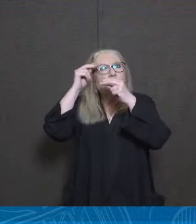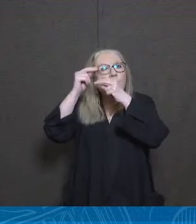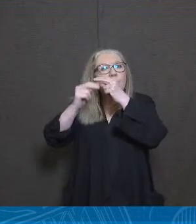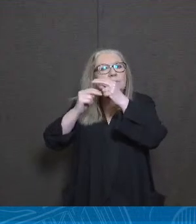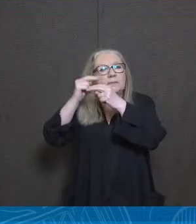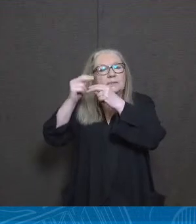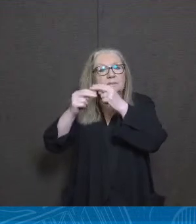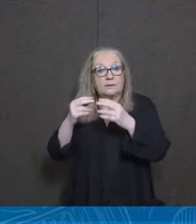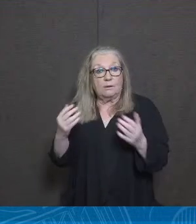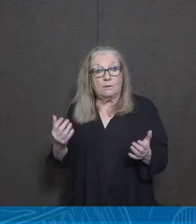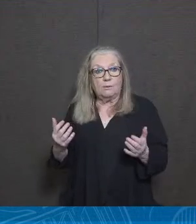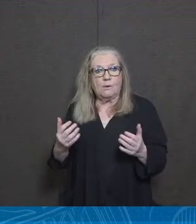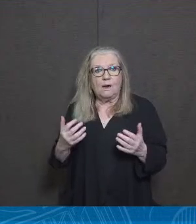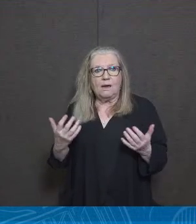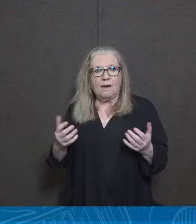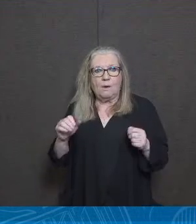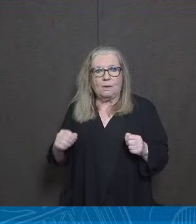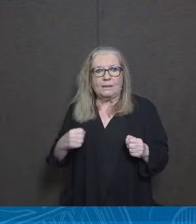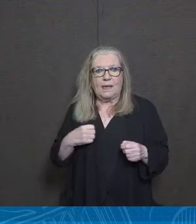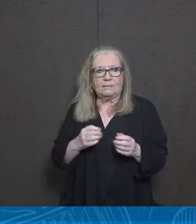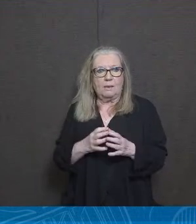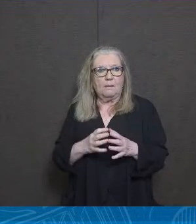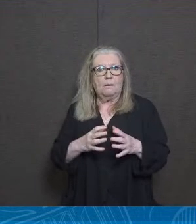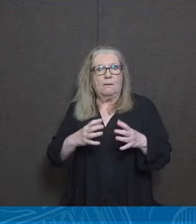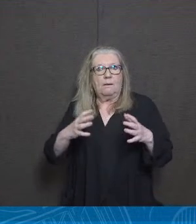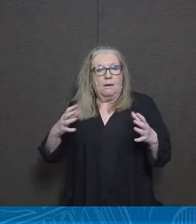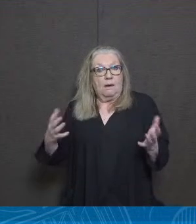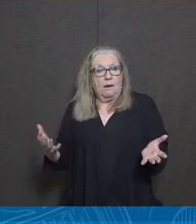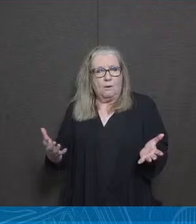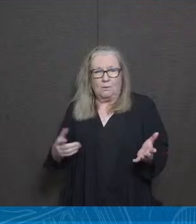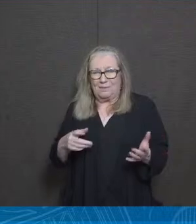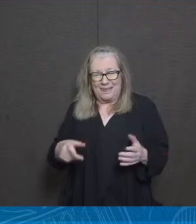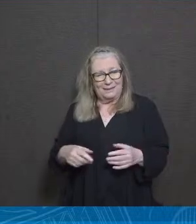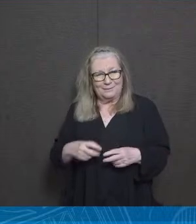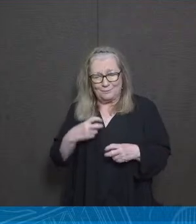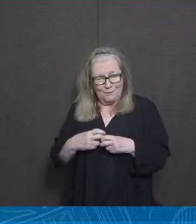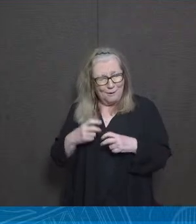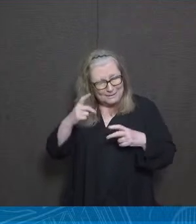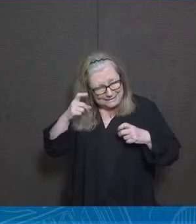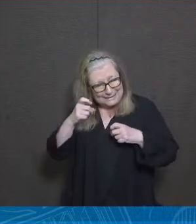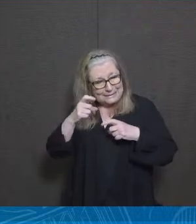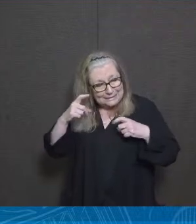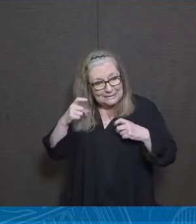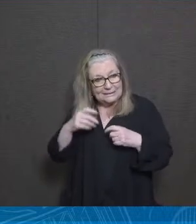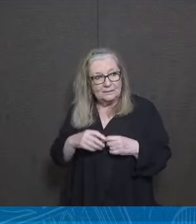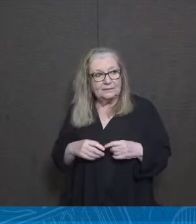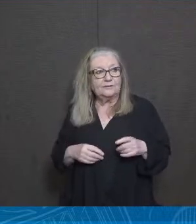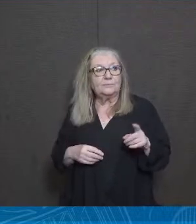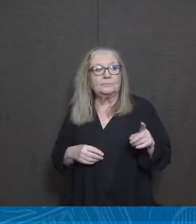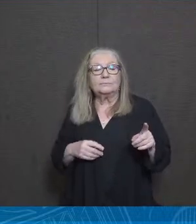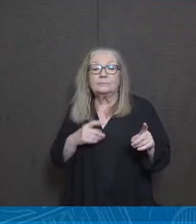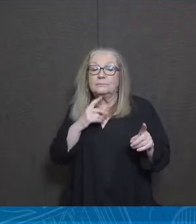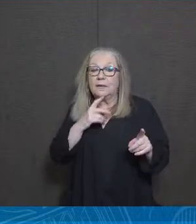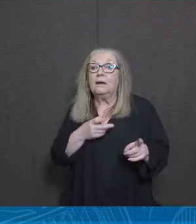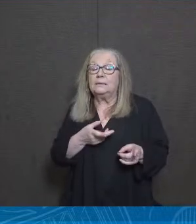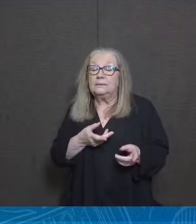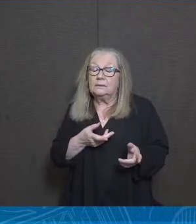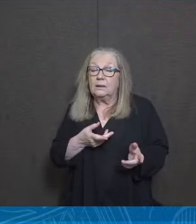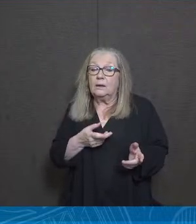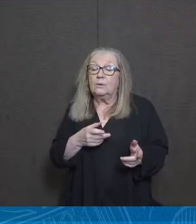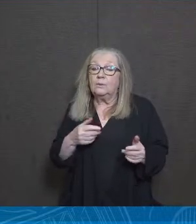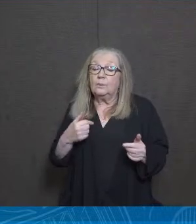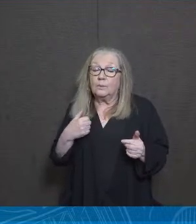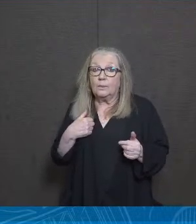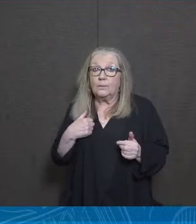you scale this up? Because this is labor intensive. We can scale up it because of we